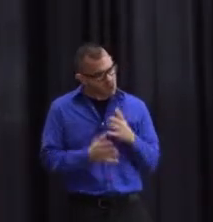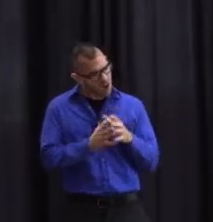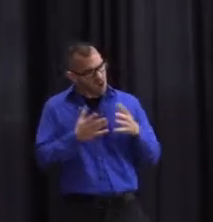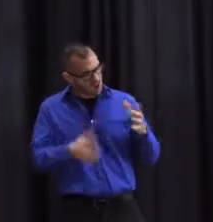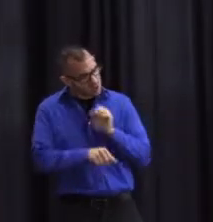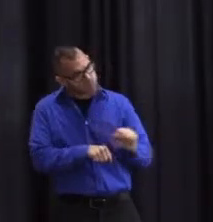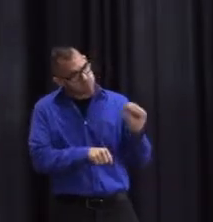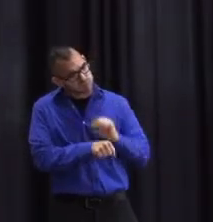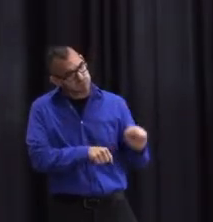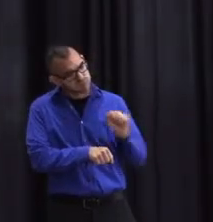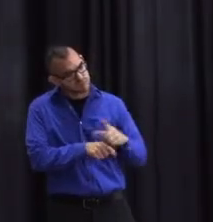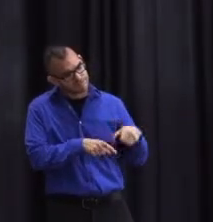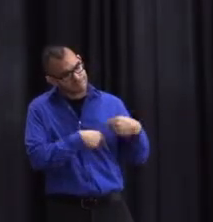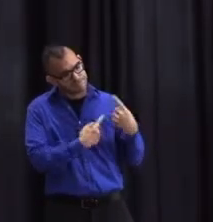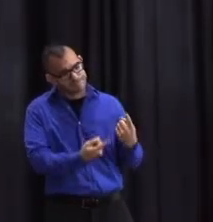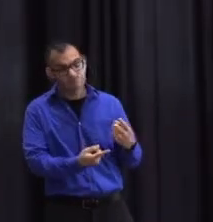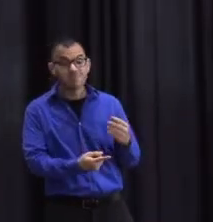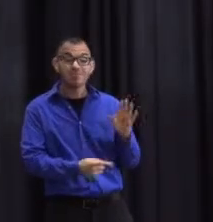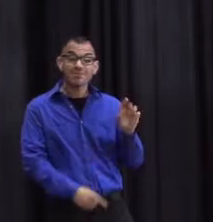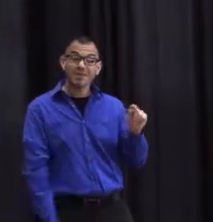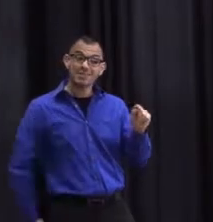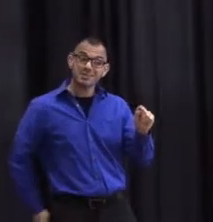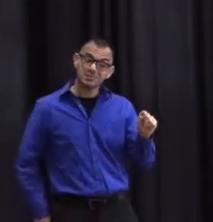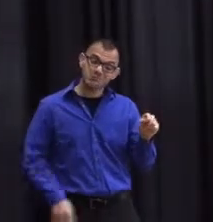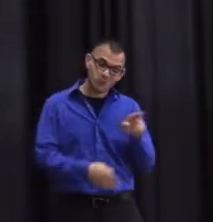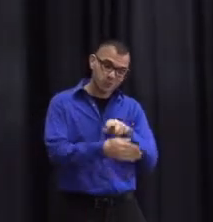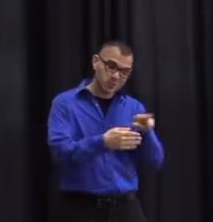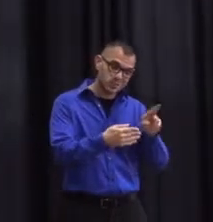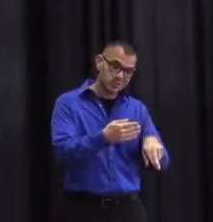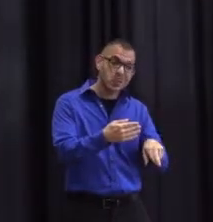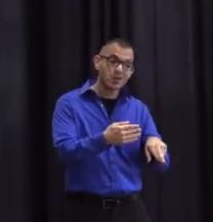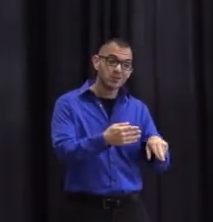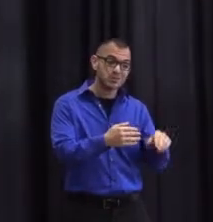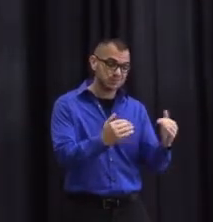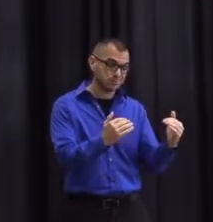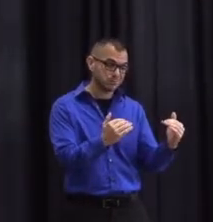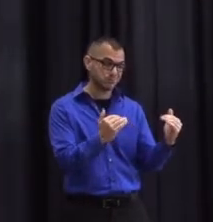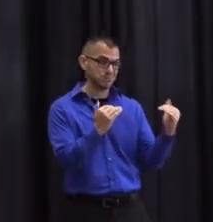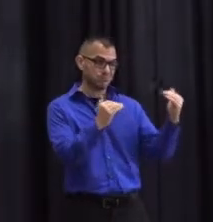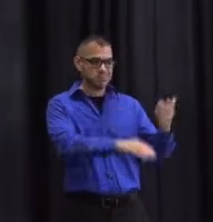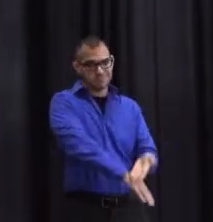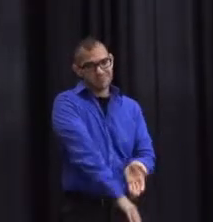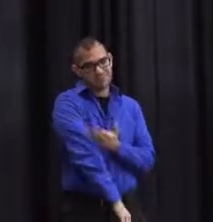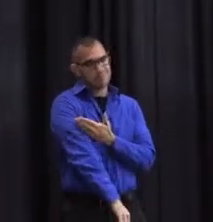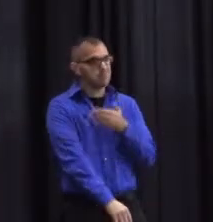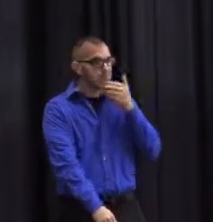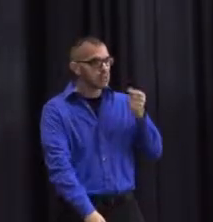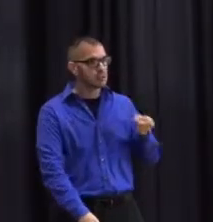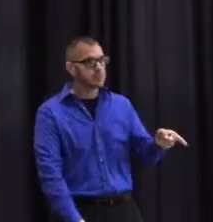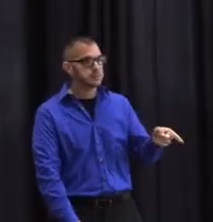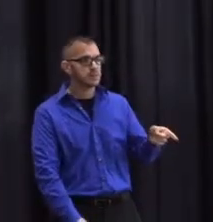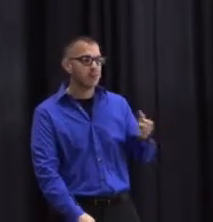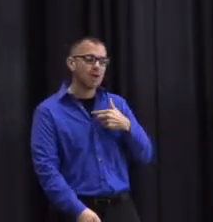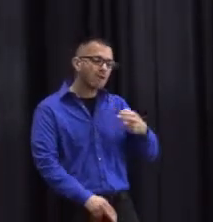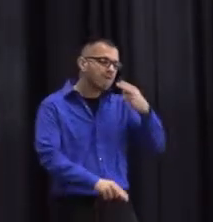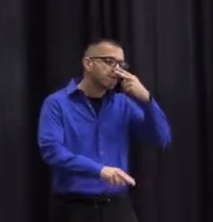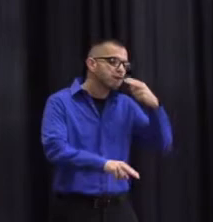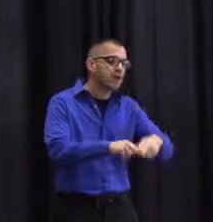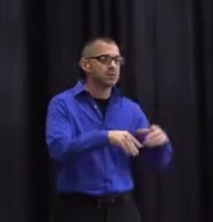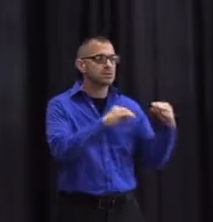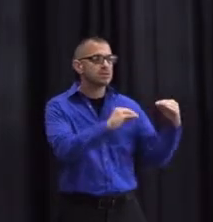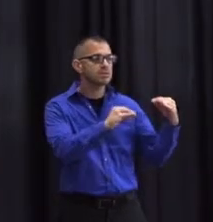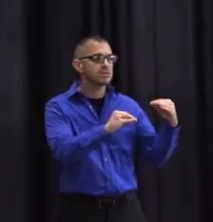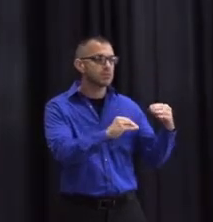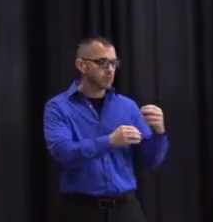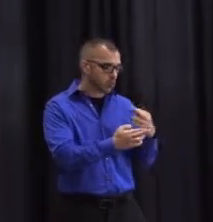work, but the results were so much better. And I had so much more fun teaching